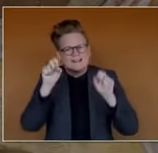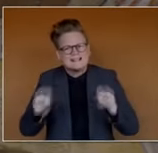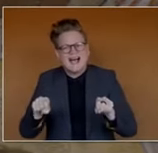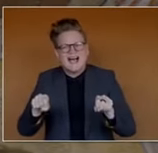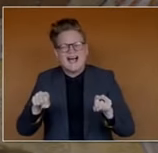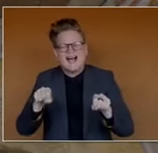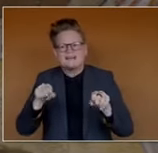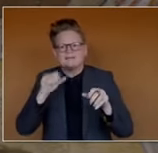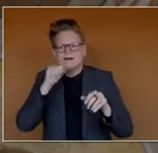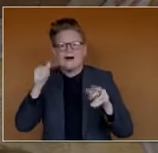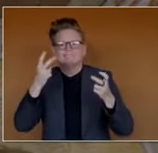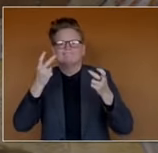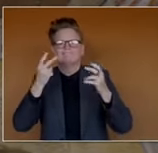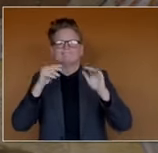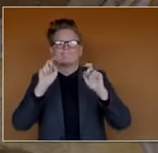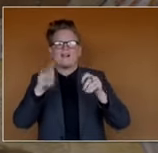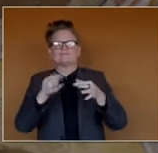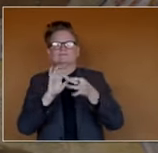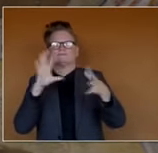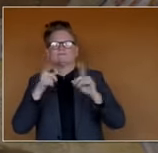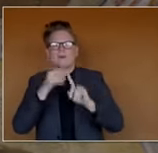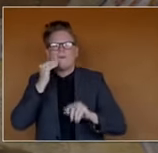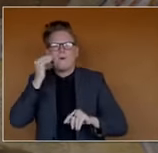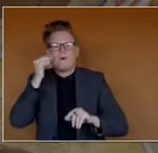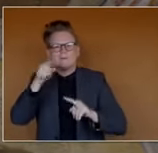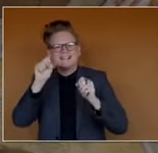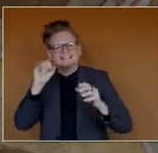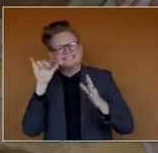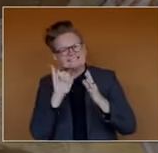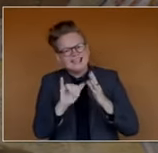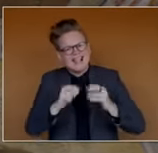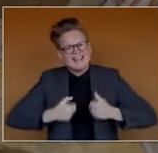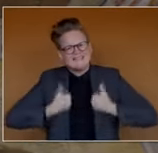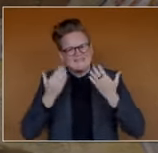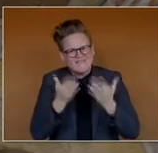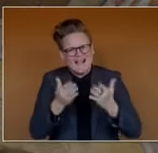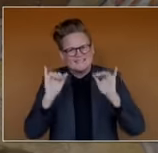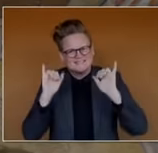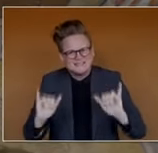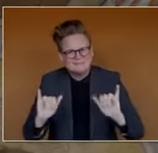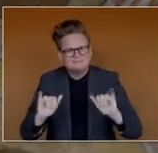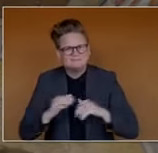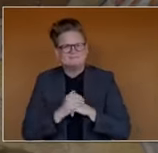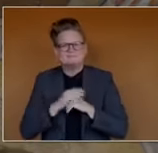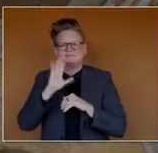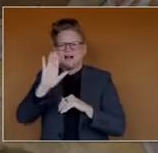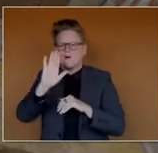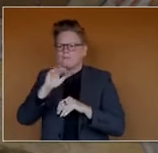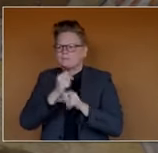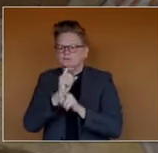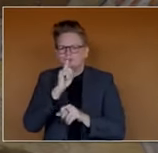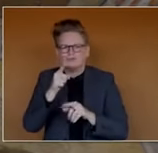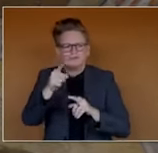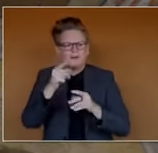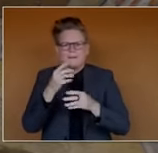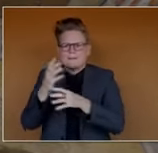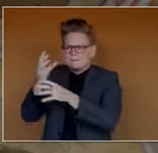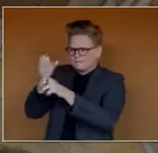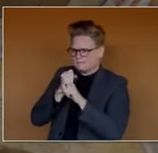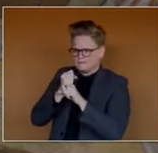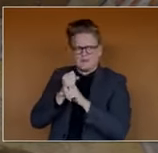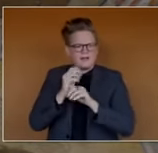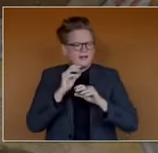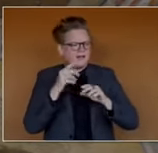and make sure that they're getting the kind of resources that they deserve during this very challenging period of time. You'll be